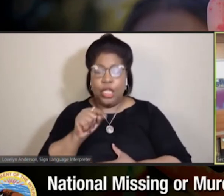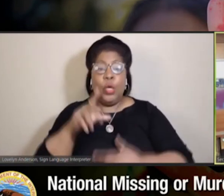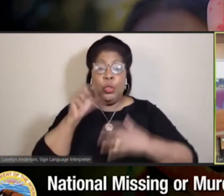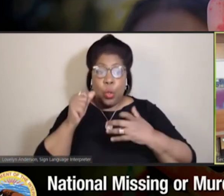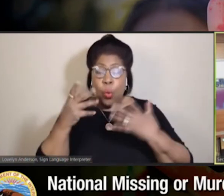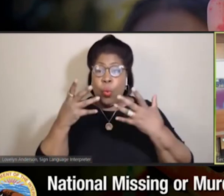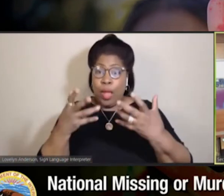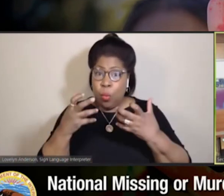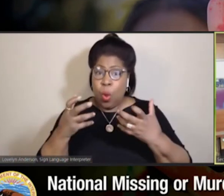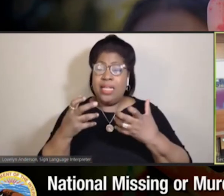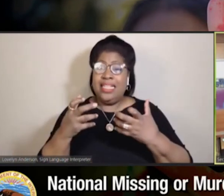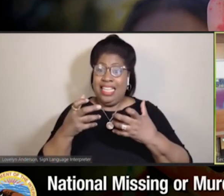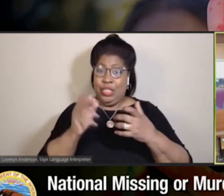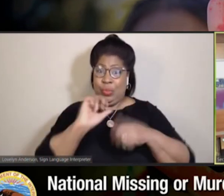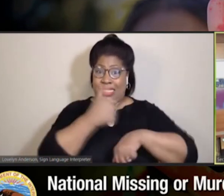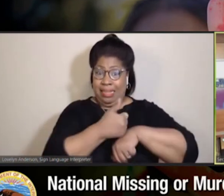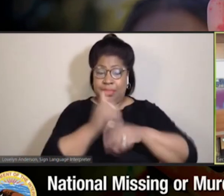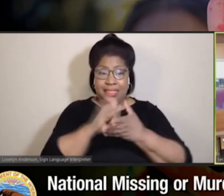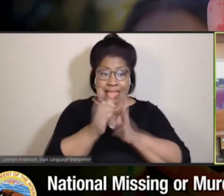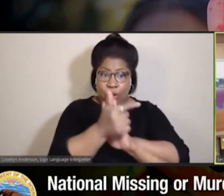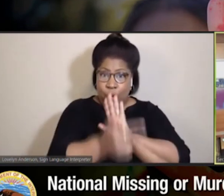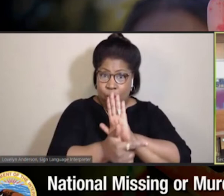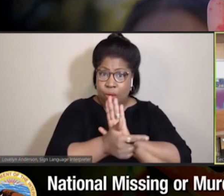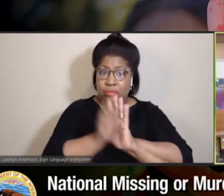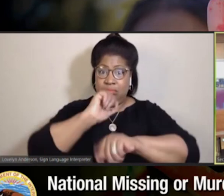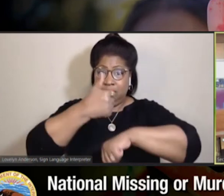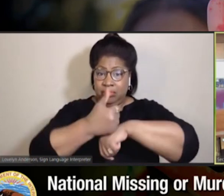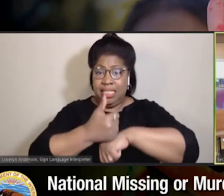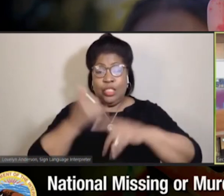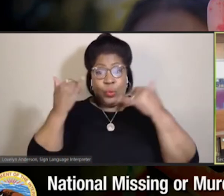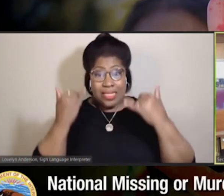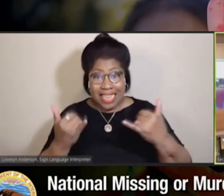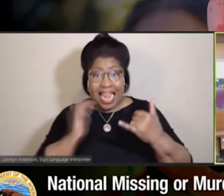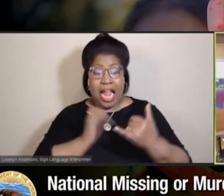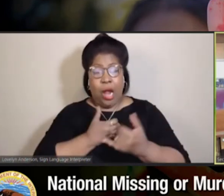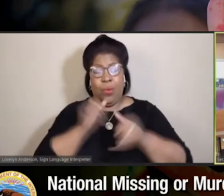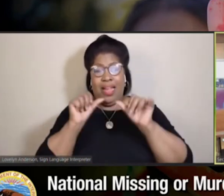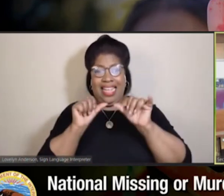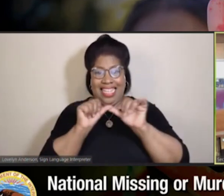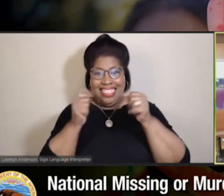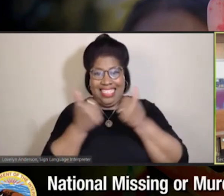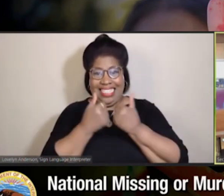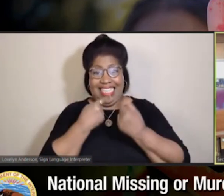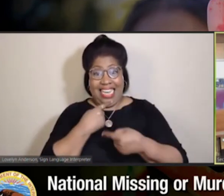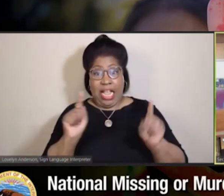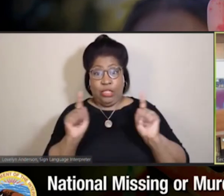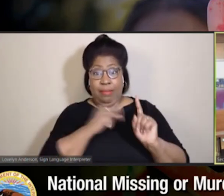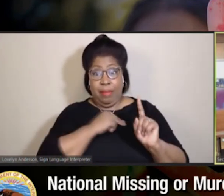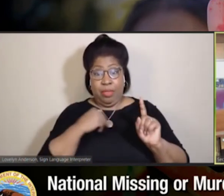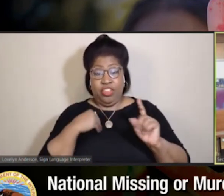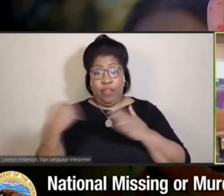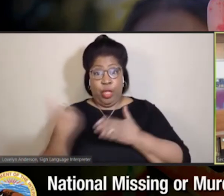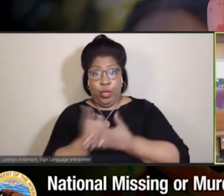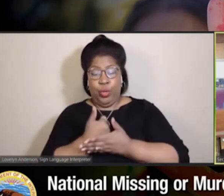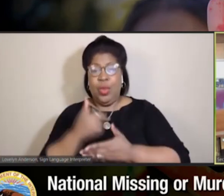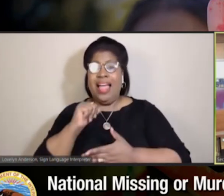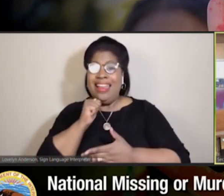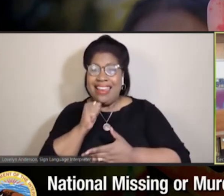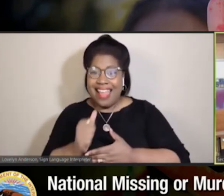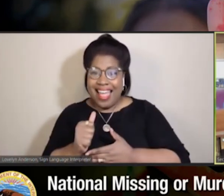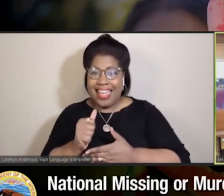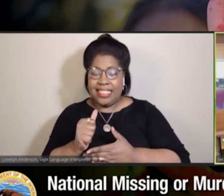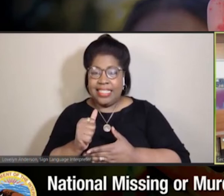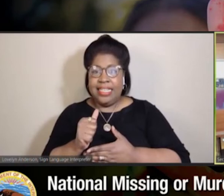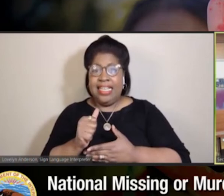we're putting that law into action. Today, our agencies announced the membership of the new Not Invisible Act Commission,